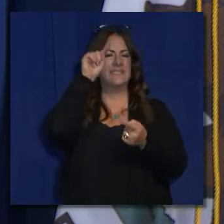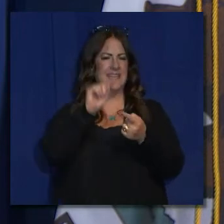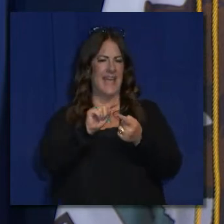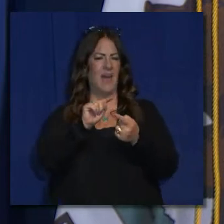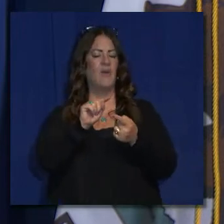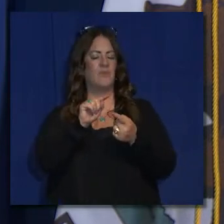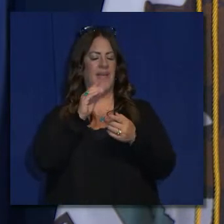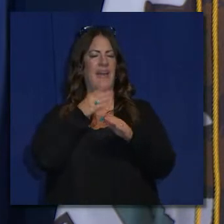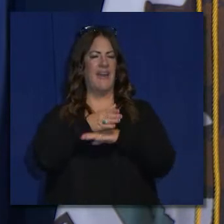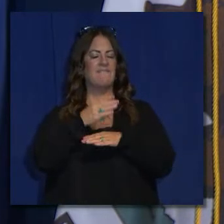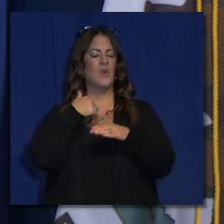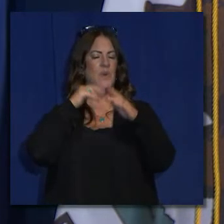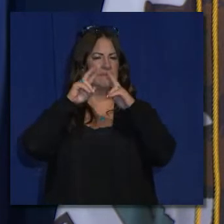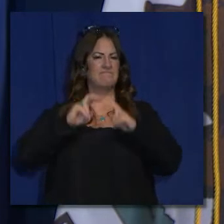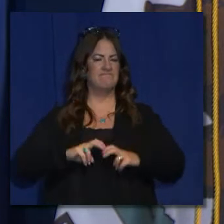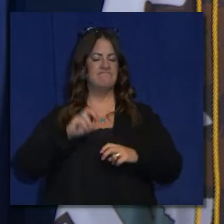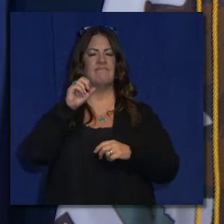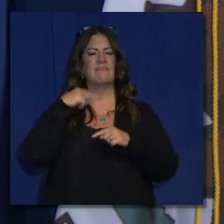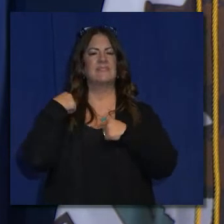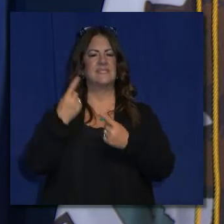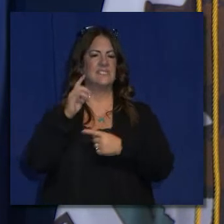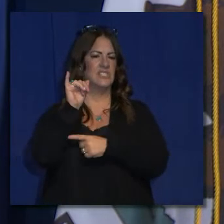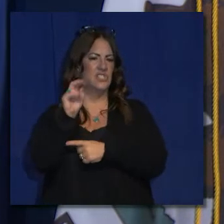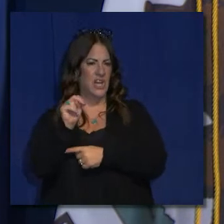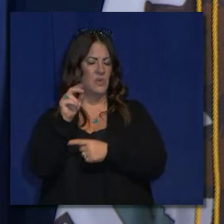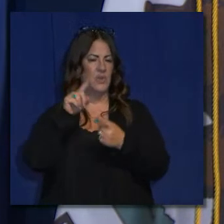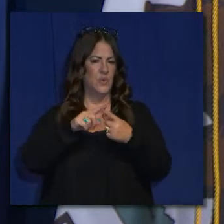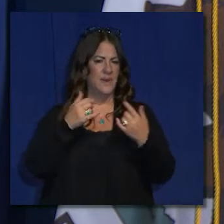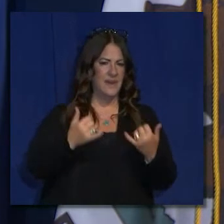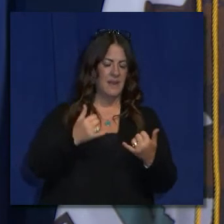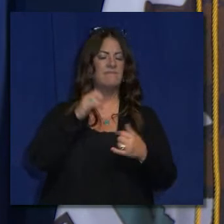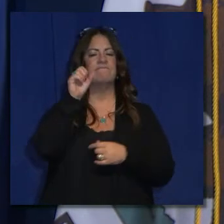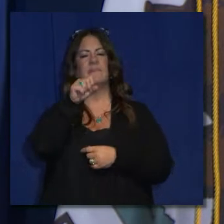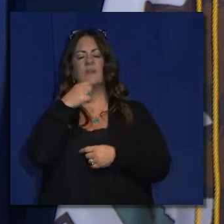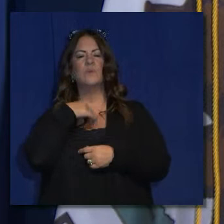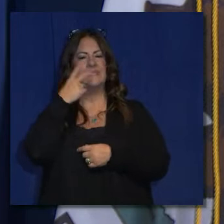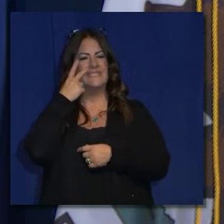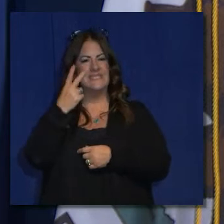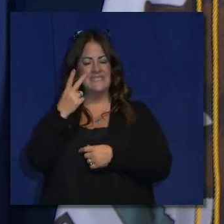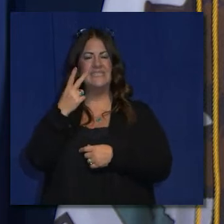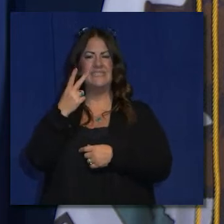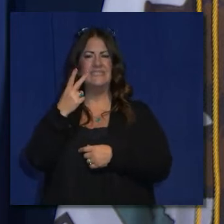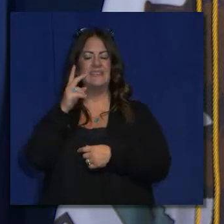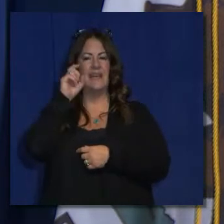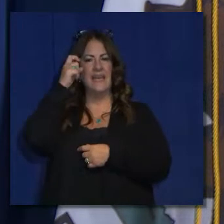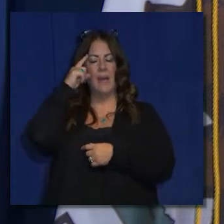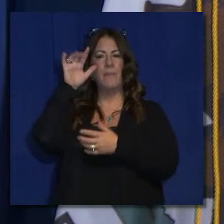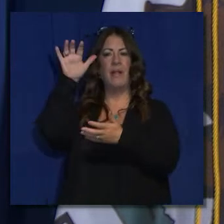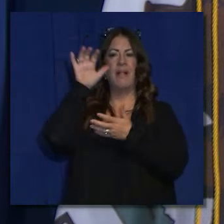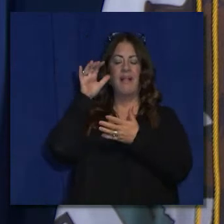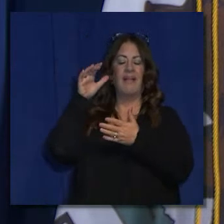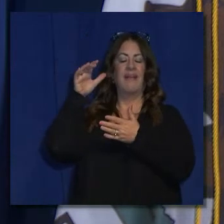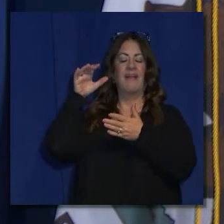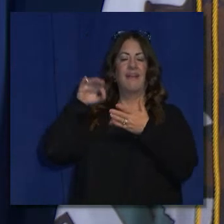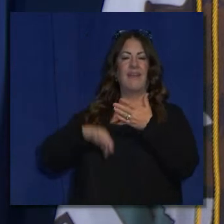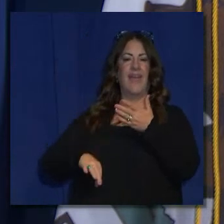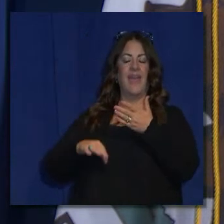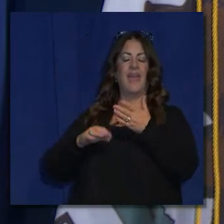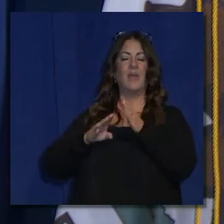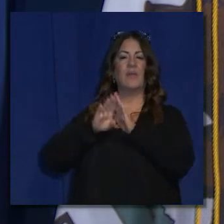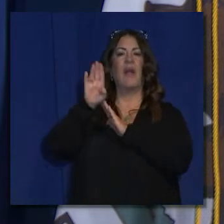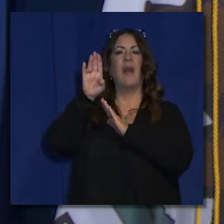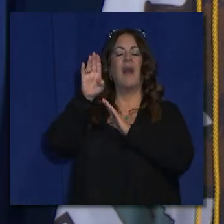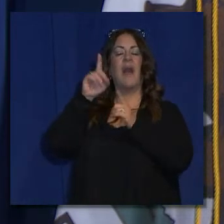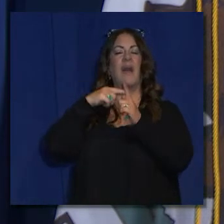bit. And so, yes, we do see capital gains really spiking in this current fiscal year,